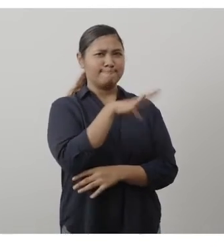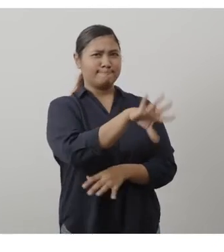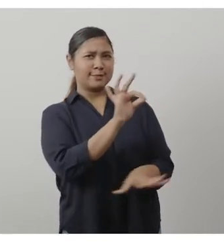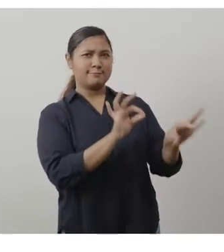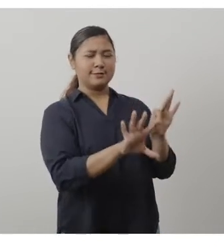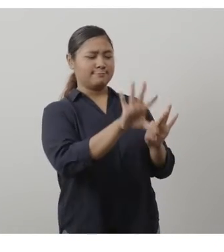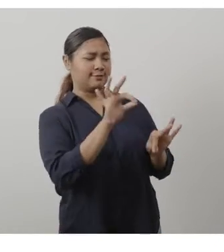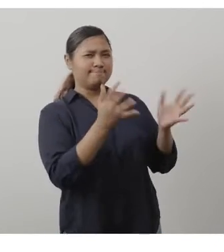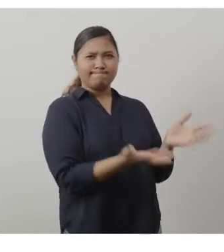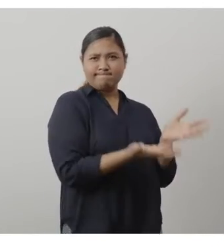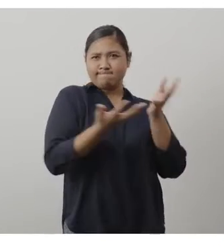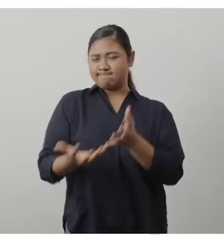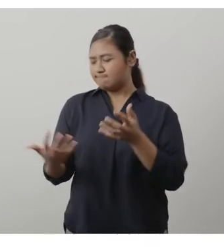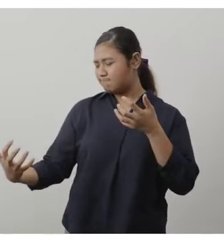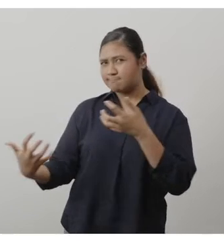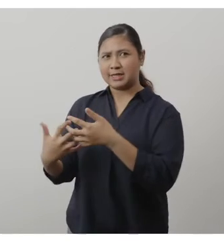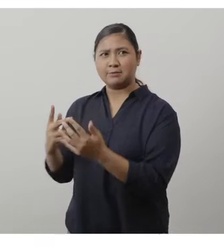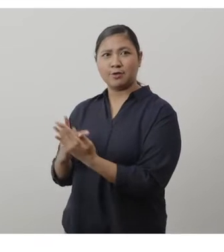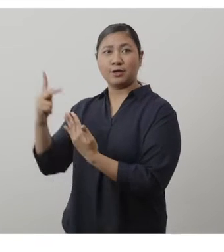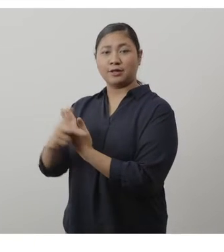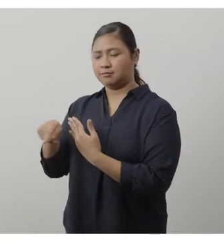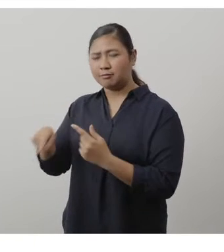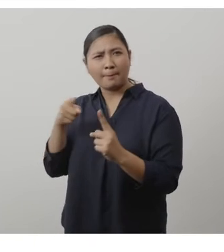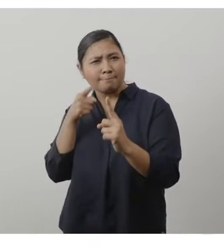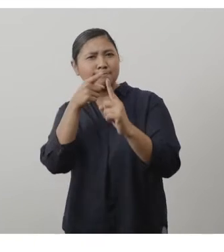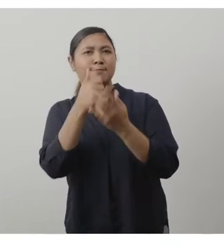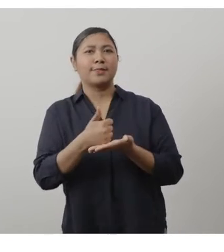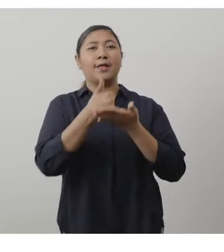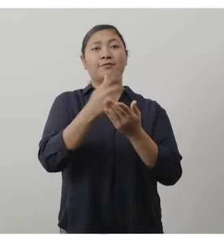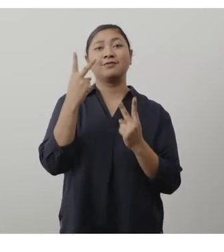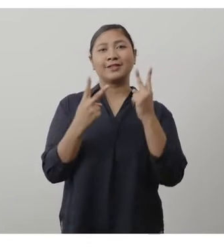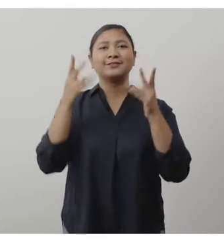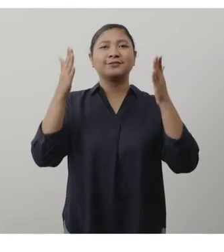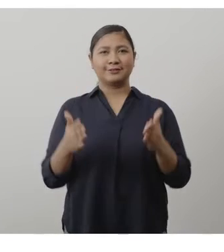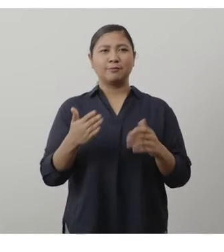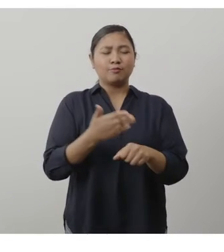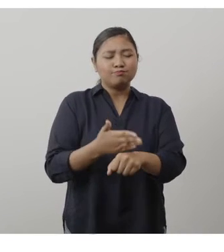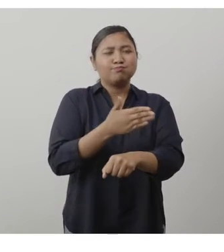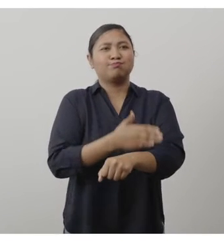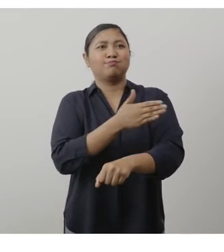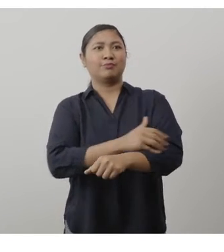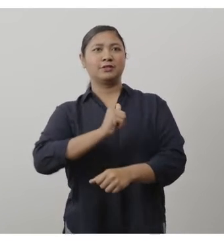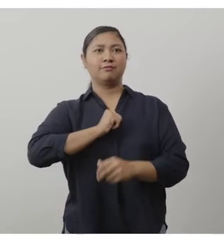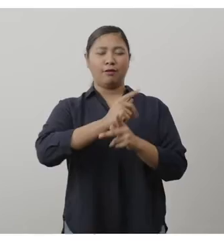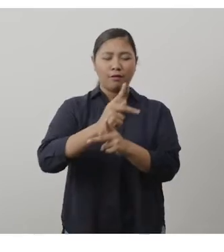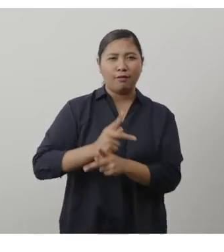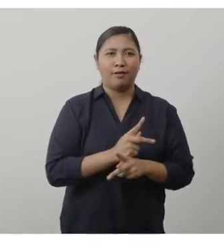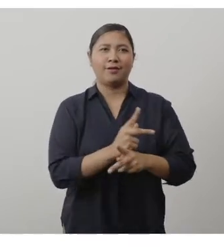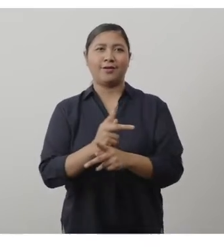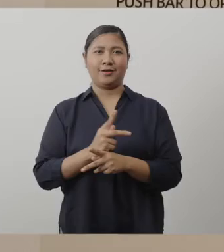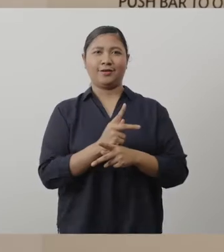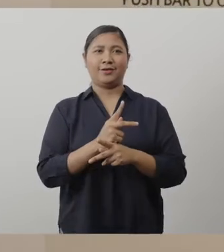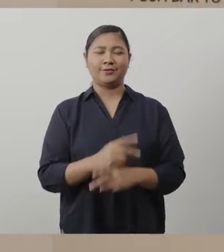Art Plus are from the CARE collection, a collection of artworks specially curated to be thematically organized